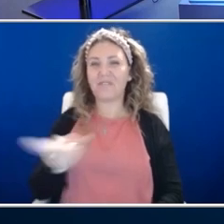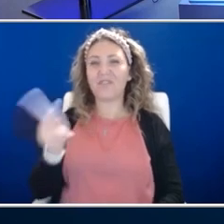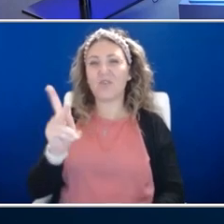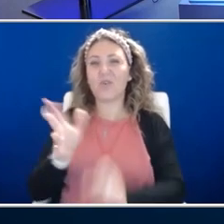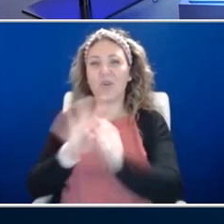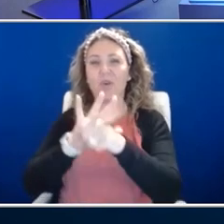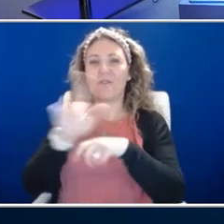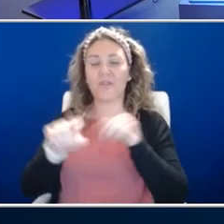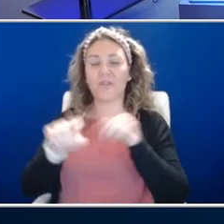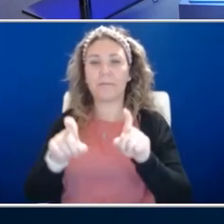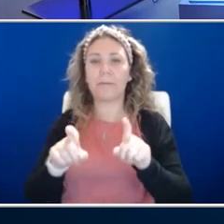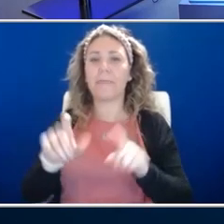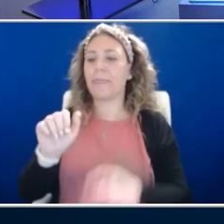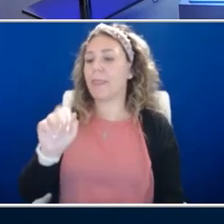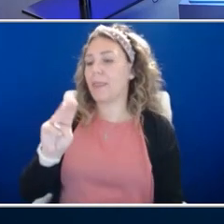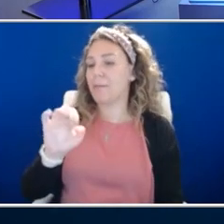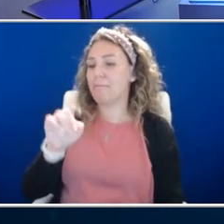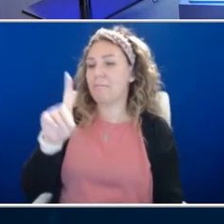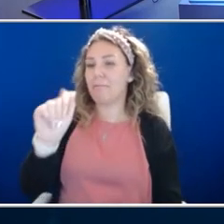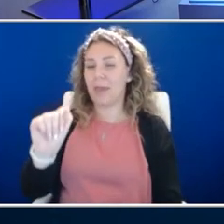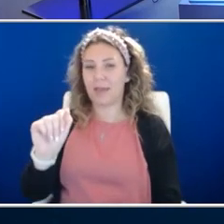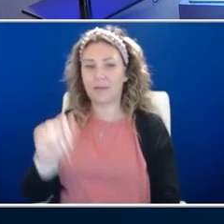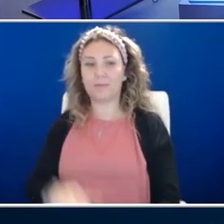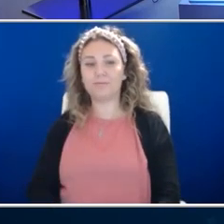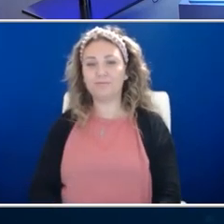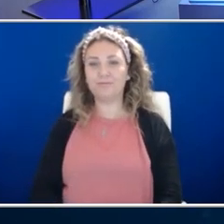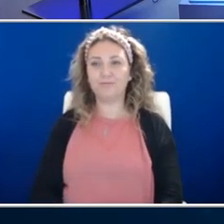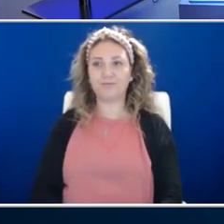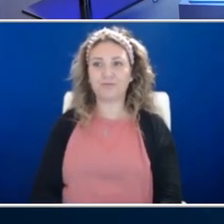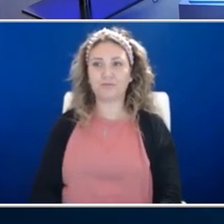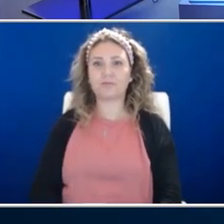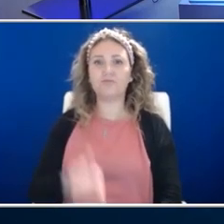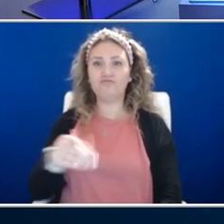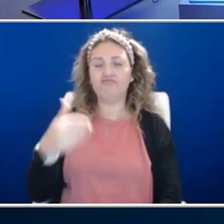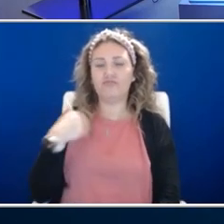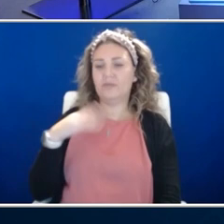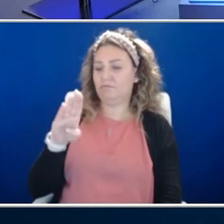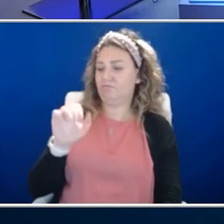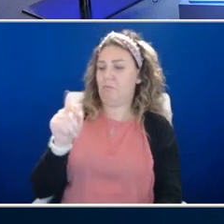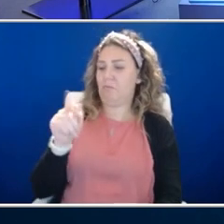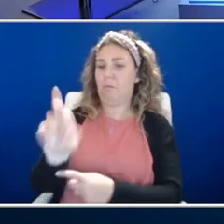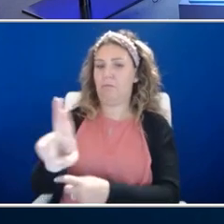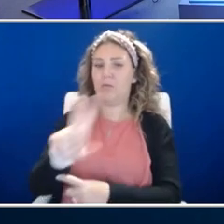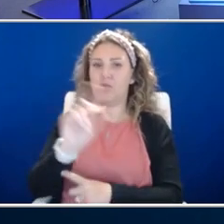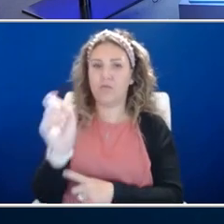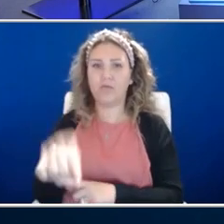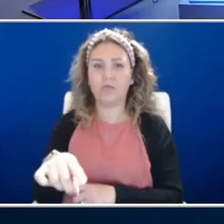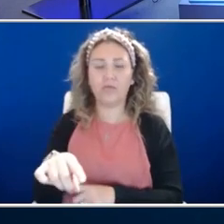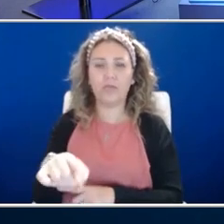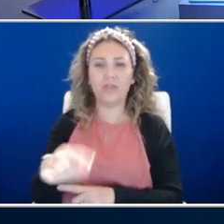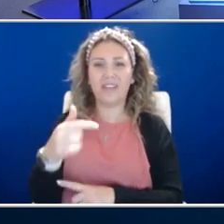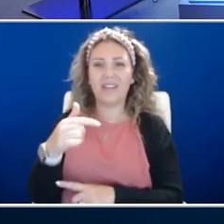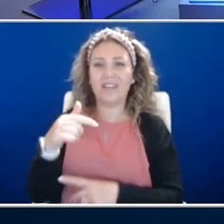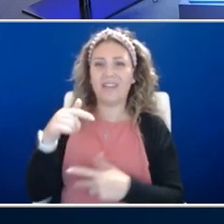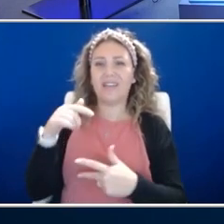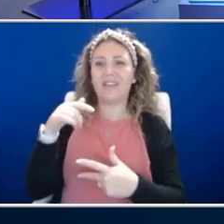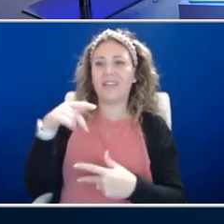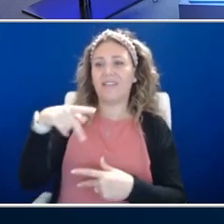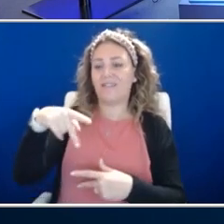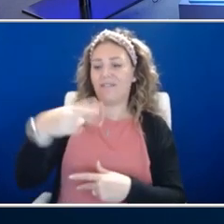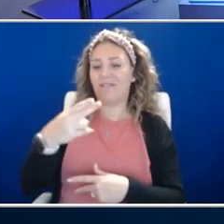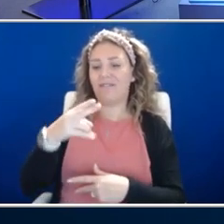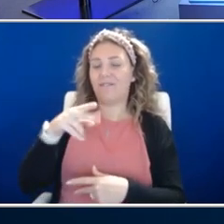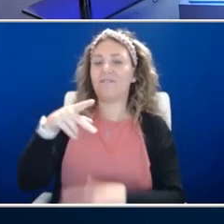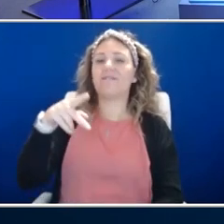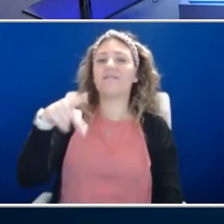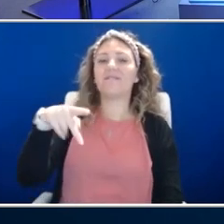from Amanda. Amanda writes that she has a booster question. She says, I'm Pfizer fully vaxxed, one